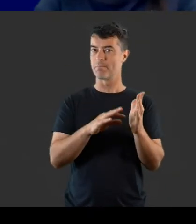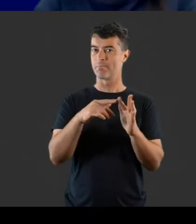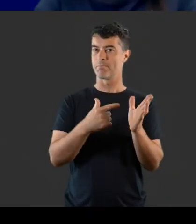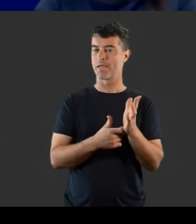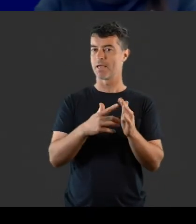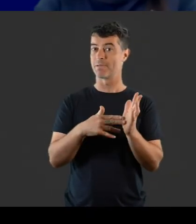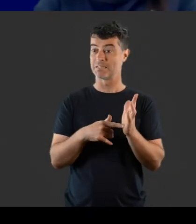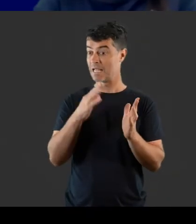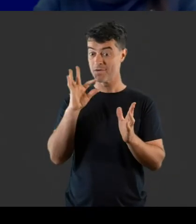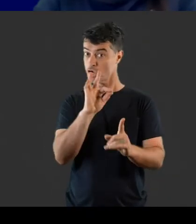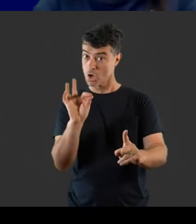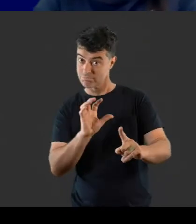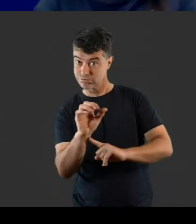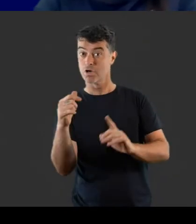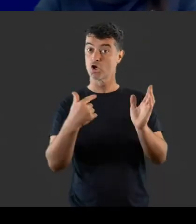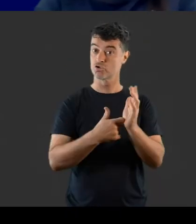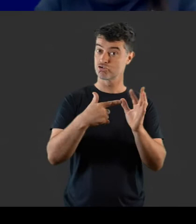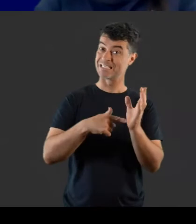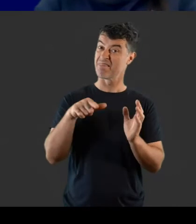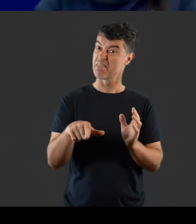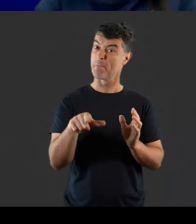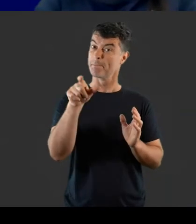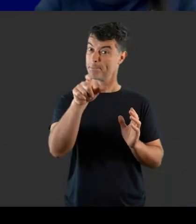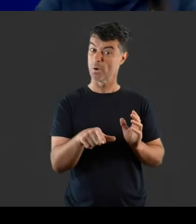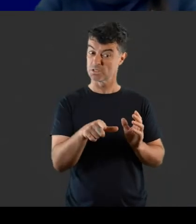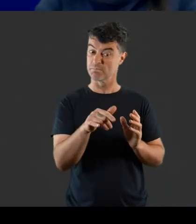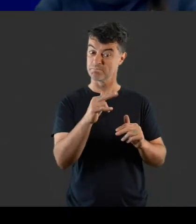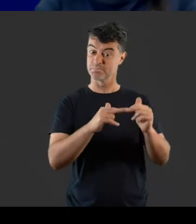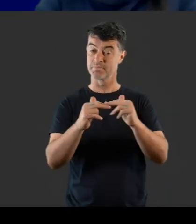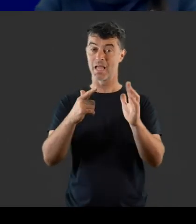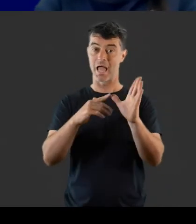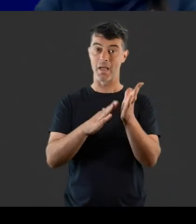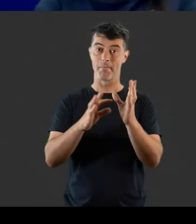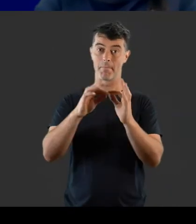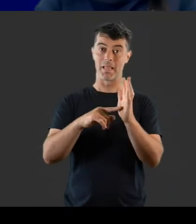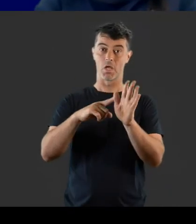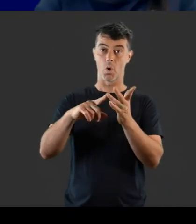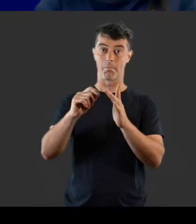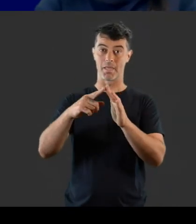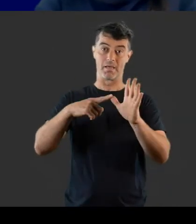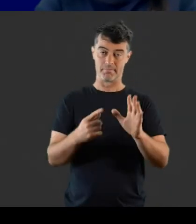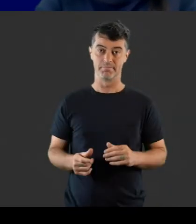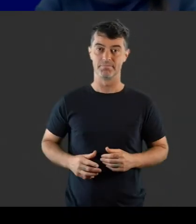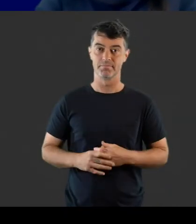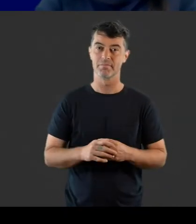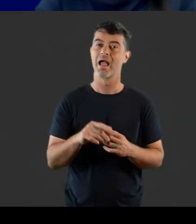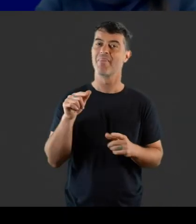impairment. Without treatment, this individual may develop amblyopia.